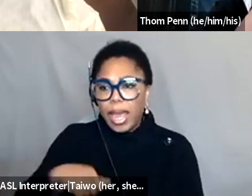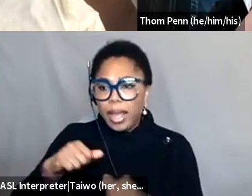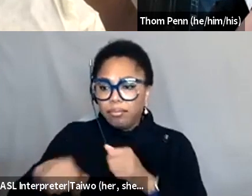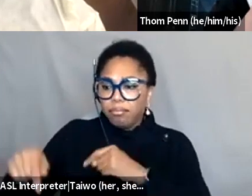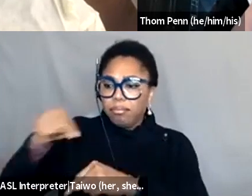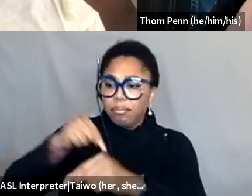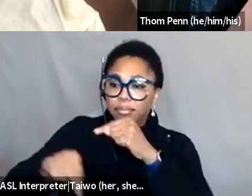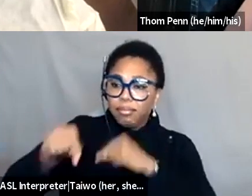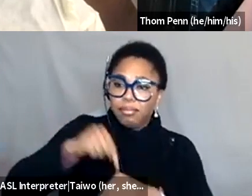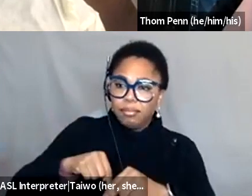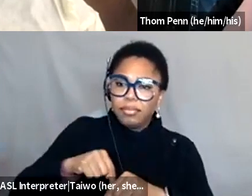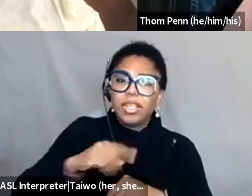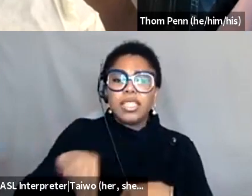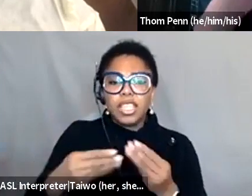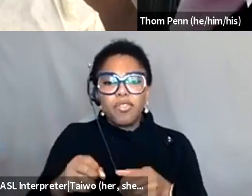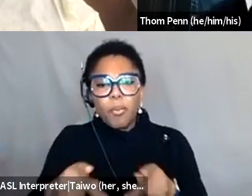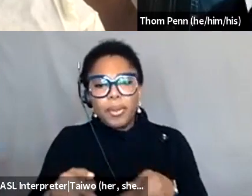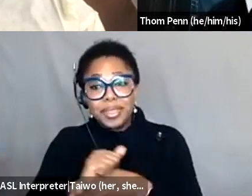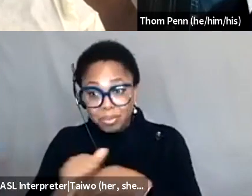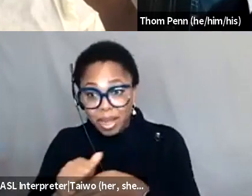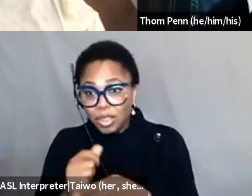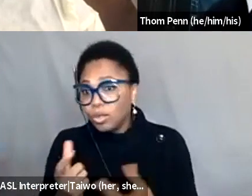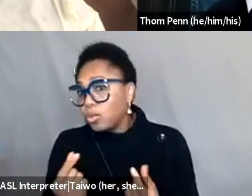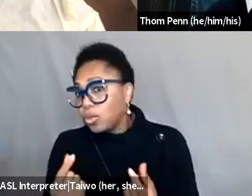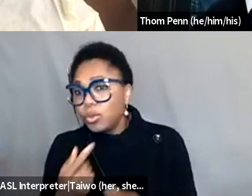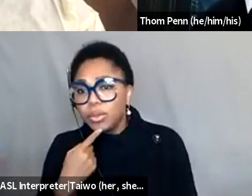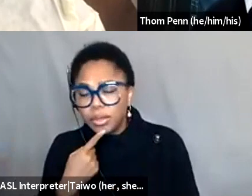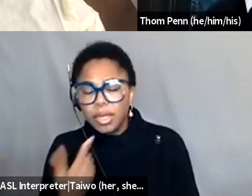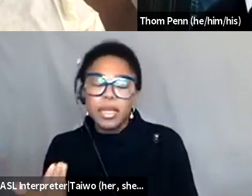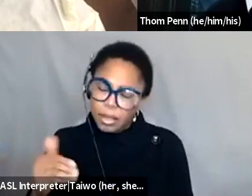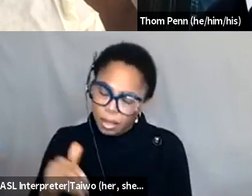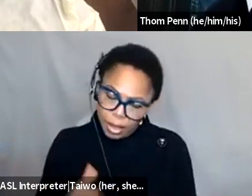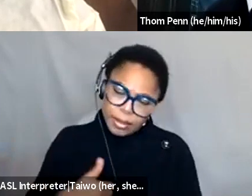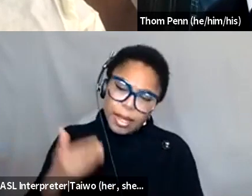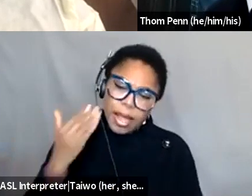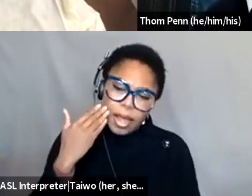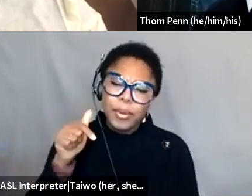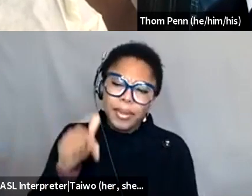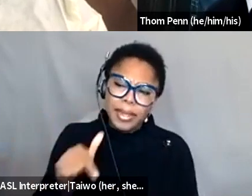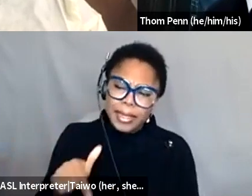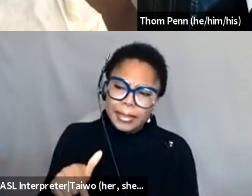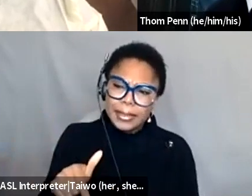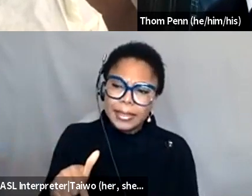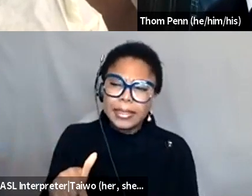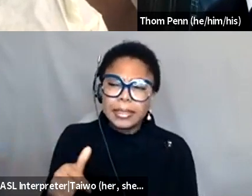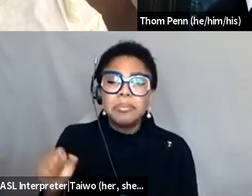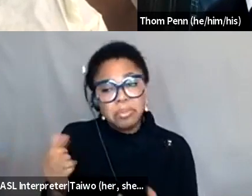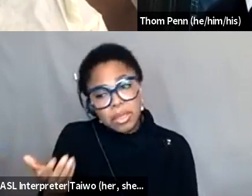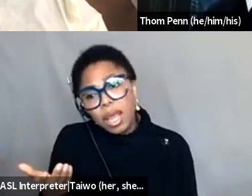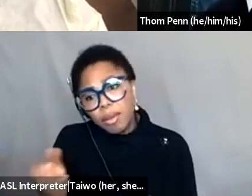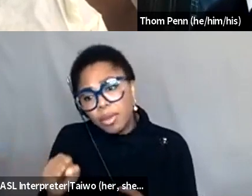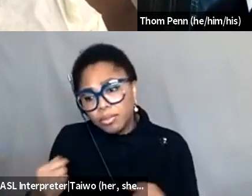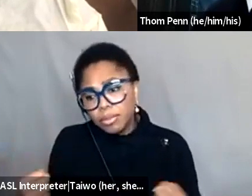rewind and give you an opportunity to practice. And again, you know, I know that this can be scary in front of,